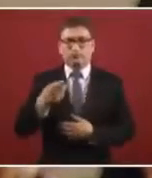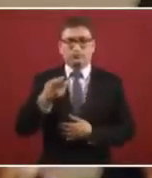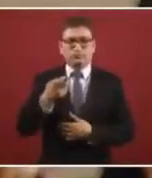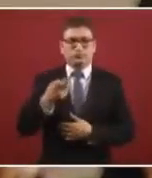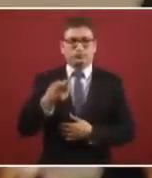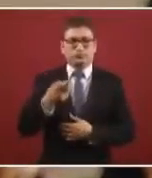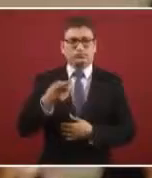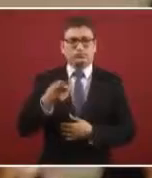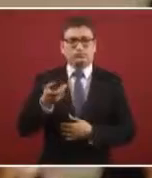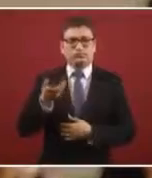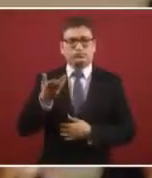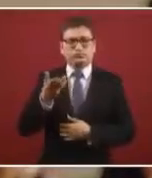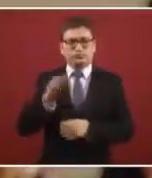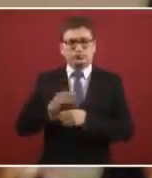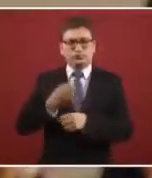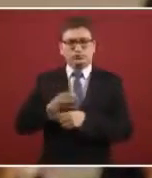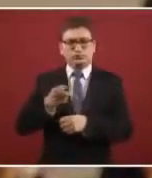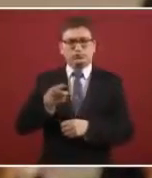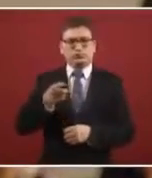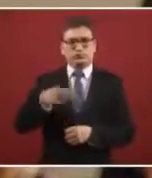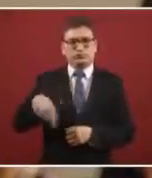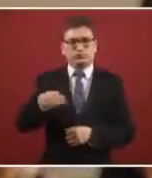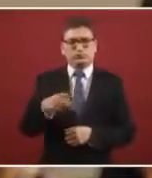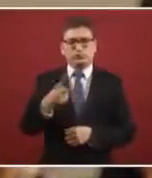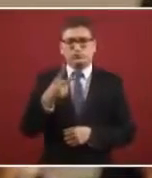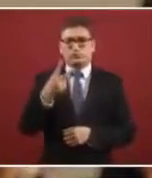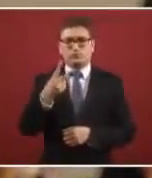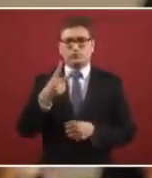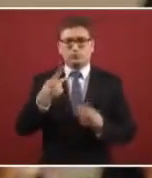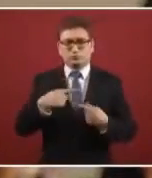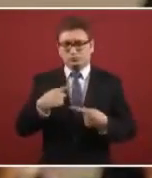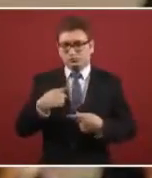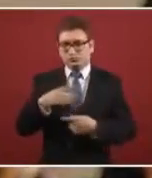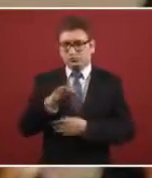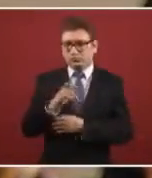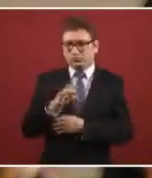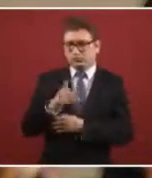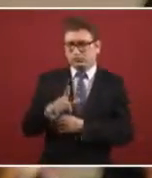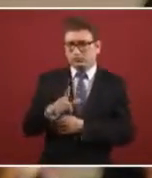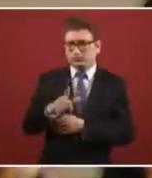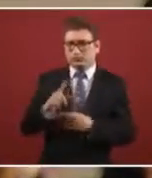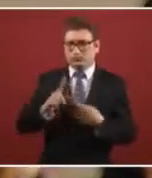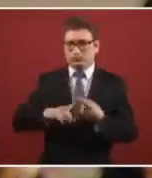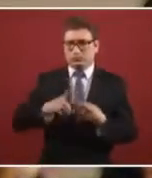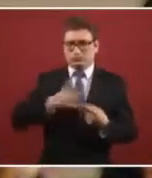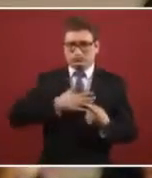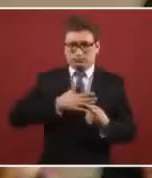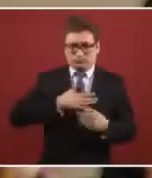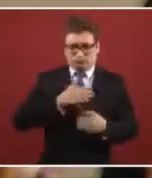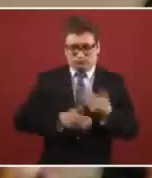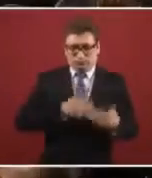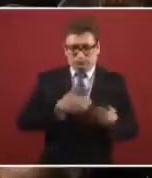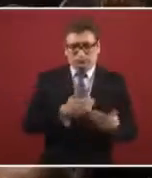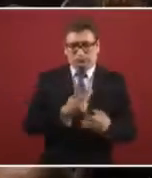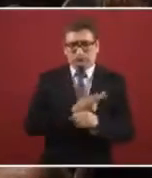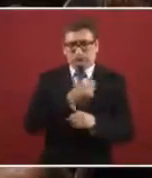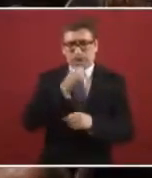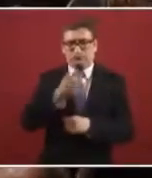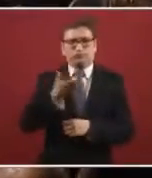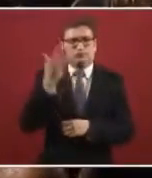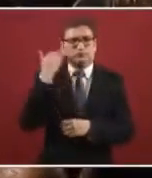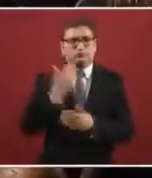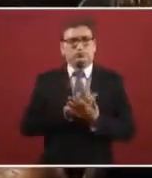So defenders of rights, which has two elements that are efficient. In my case, does not